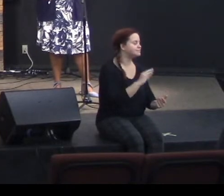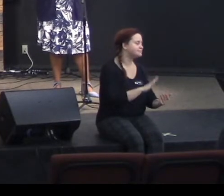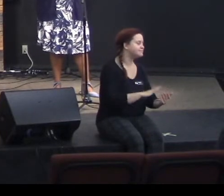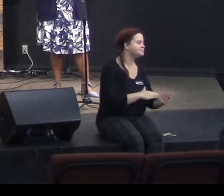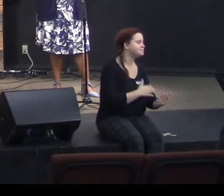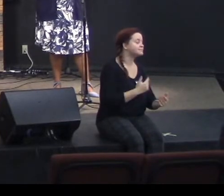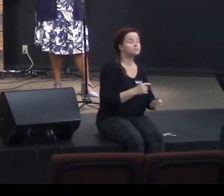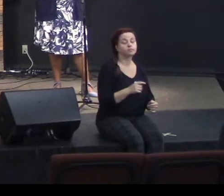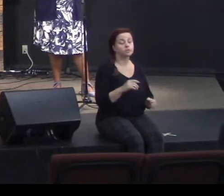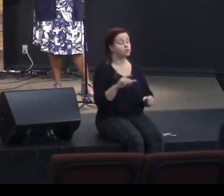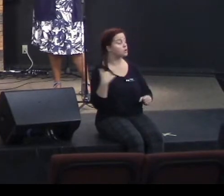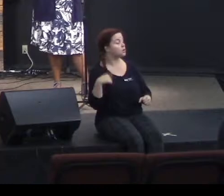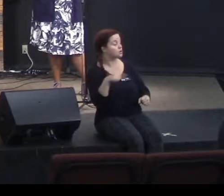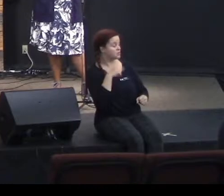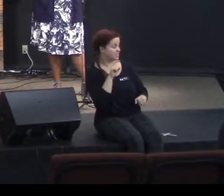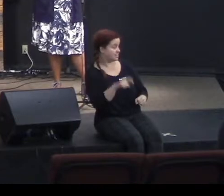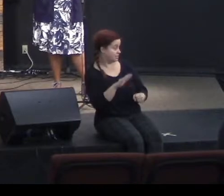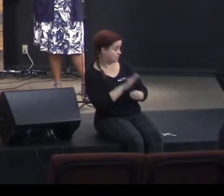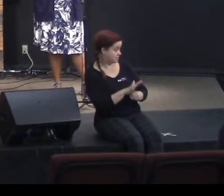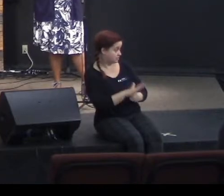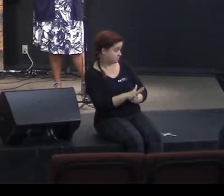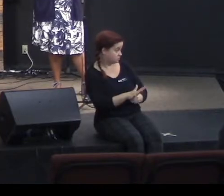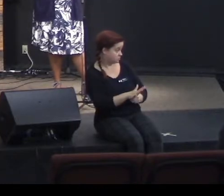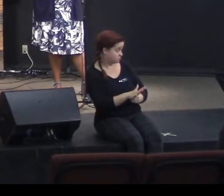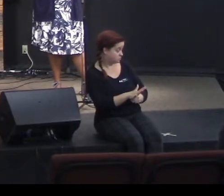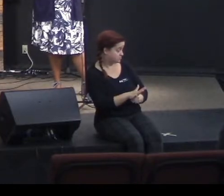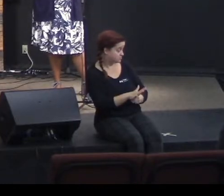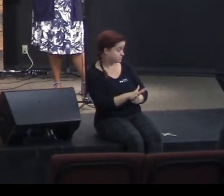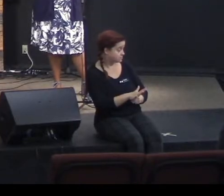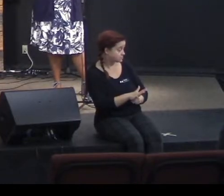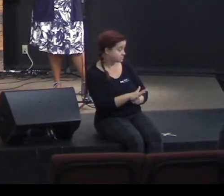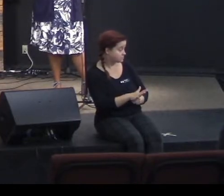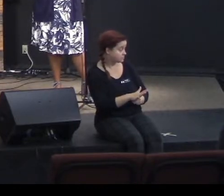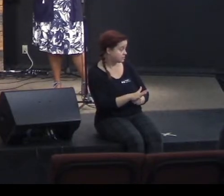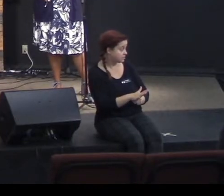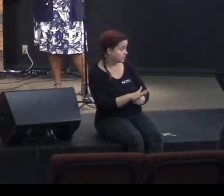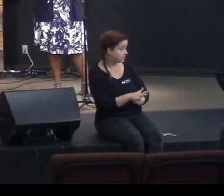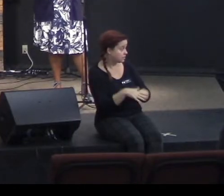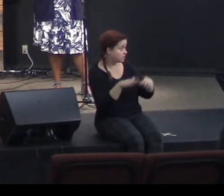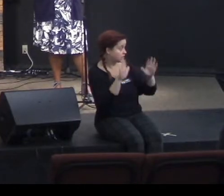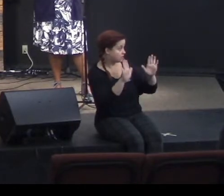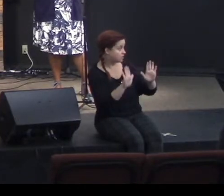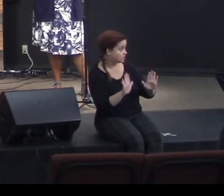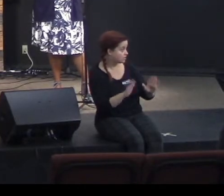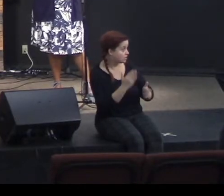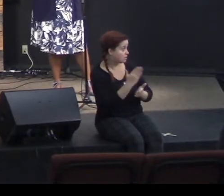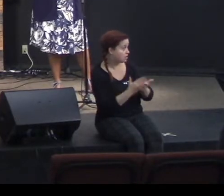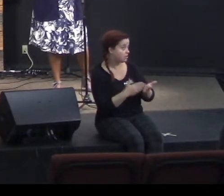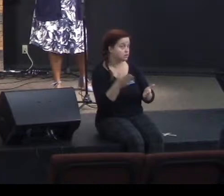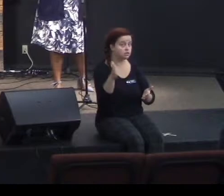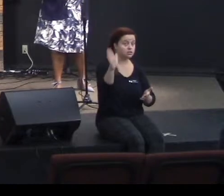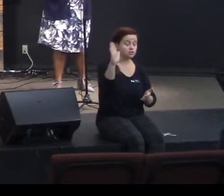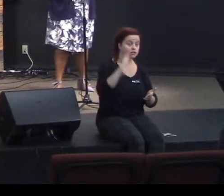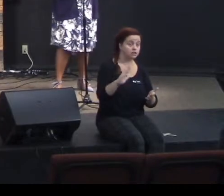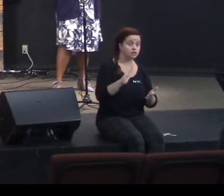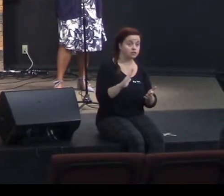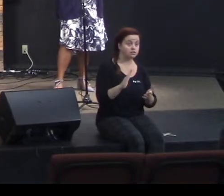We need enough so that the amazing part of God's interaction in our